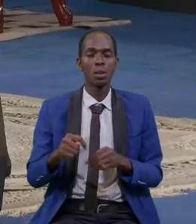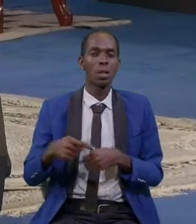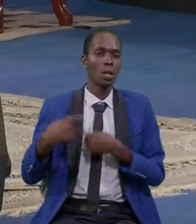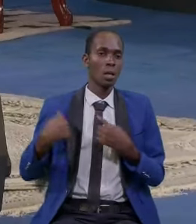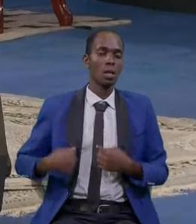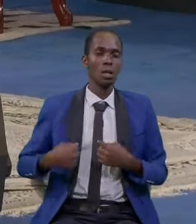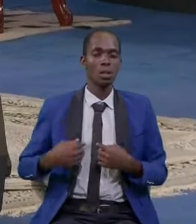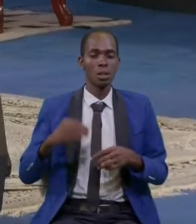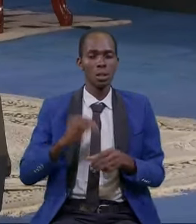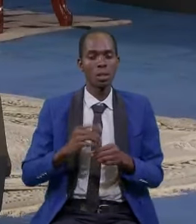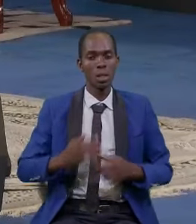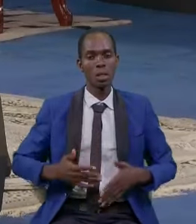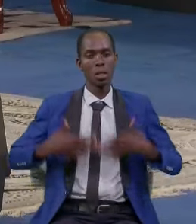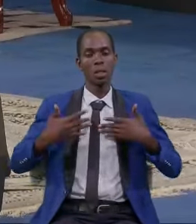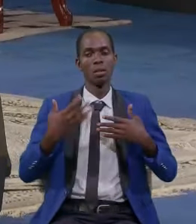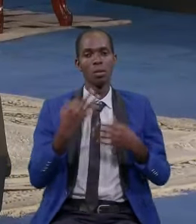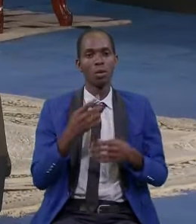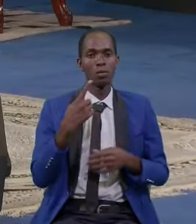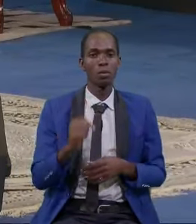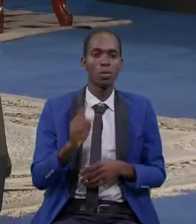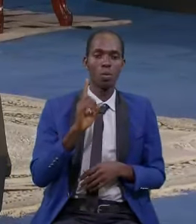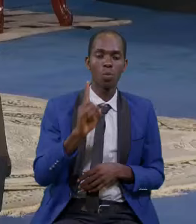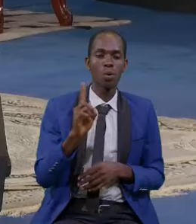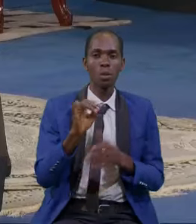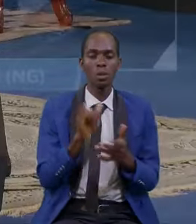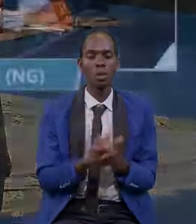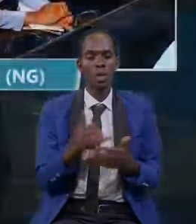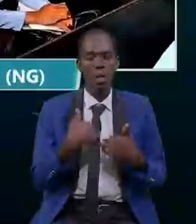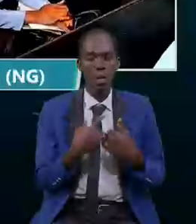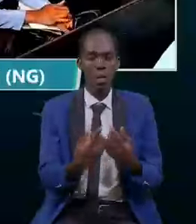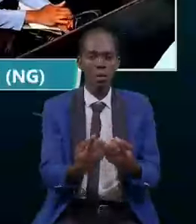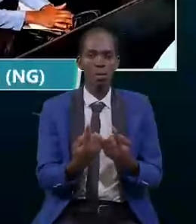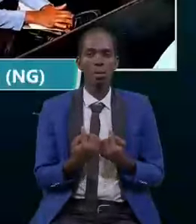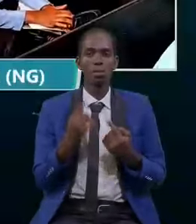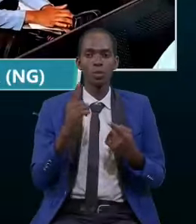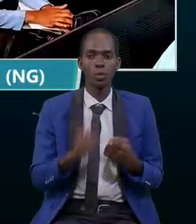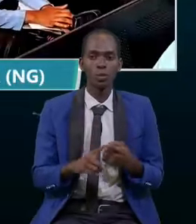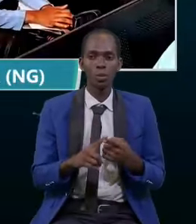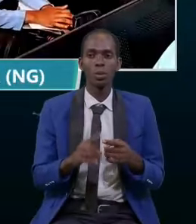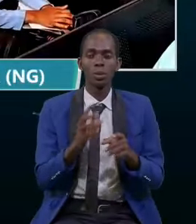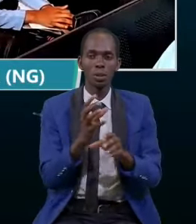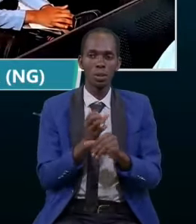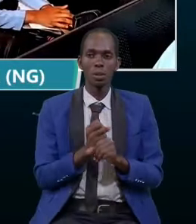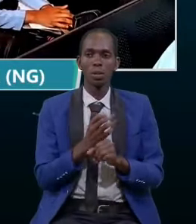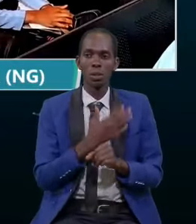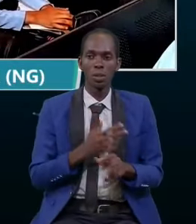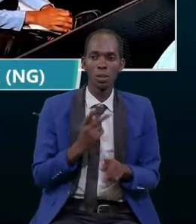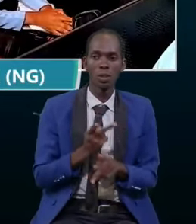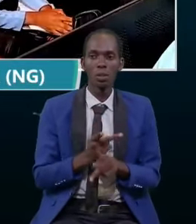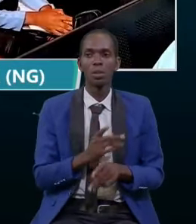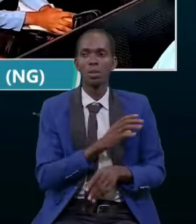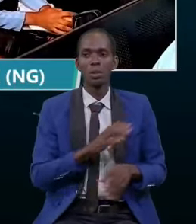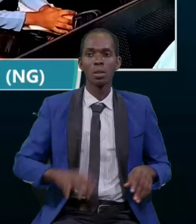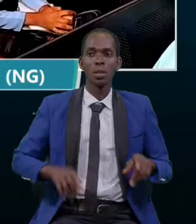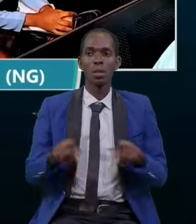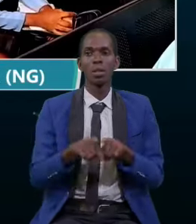the one who has come to receive, retain Christ as a savior upon